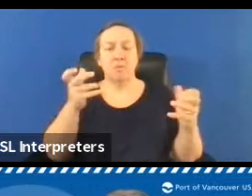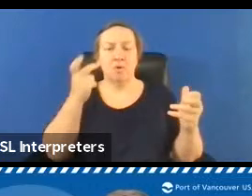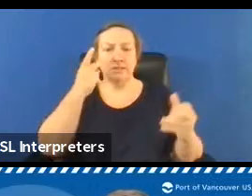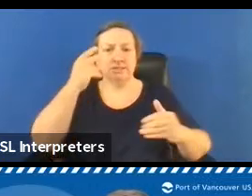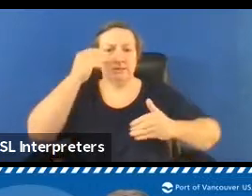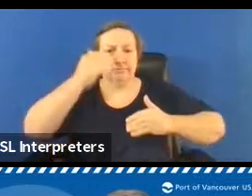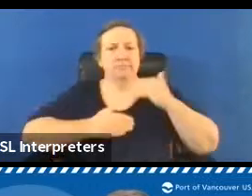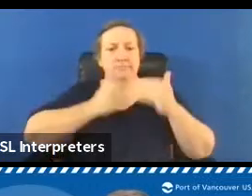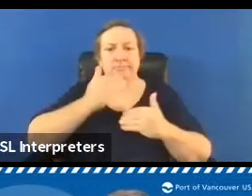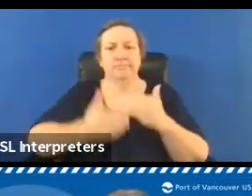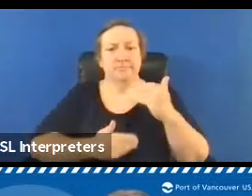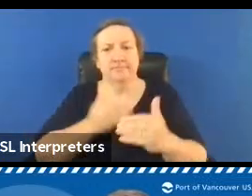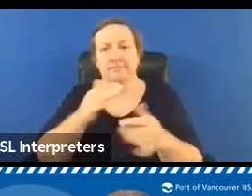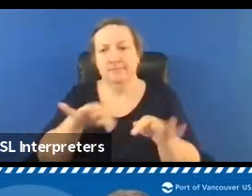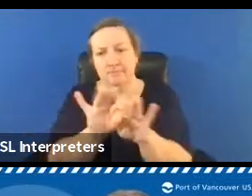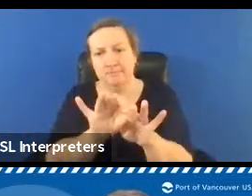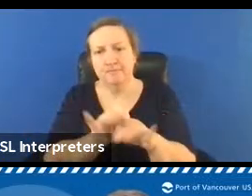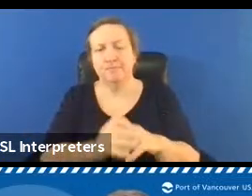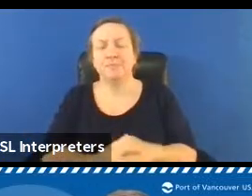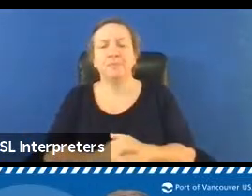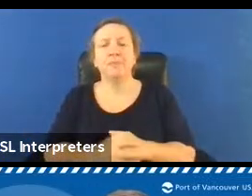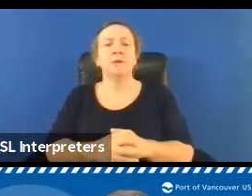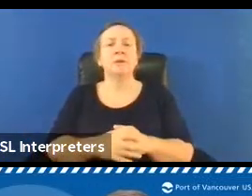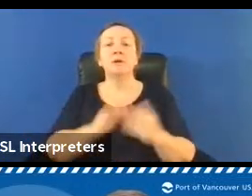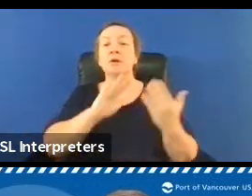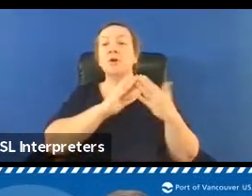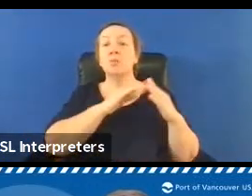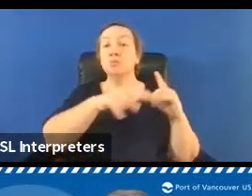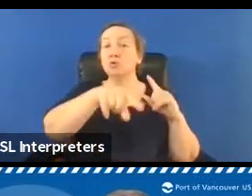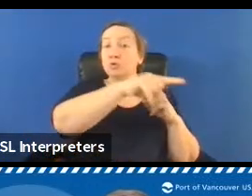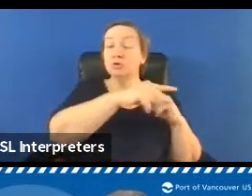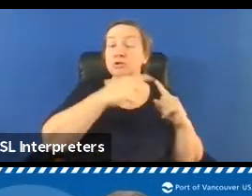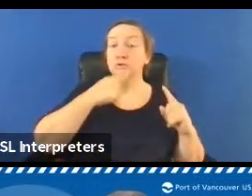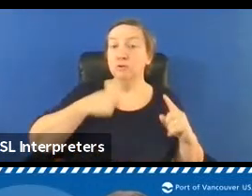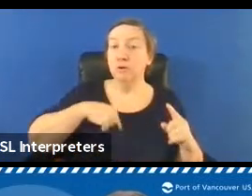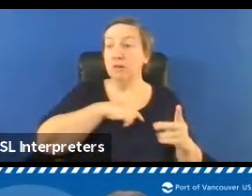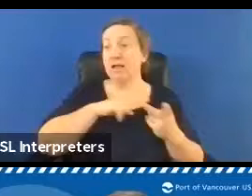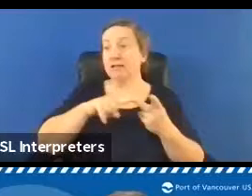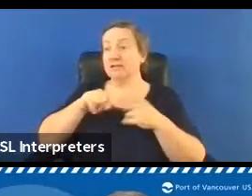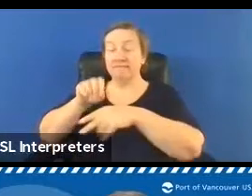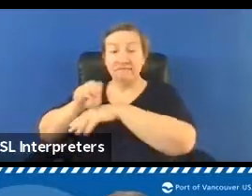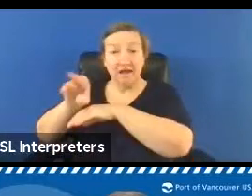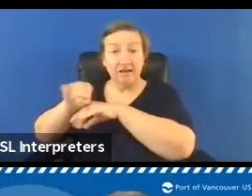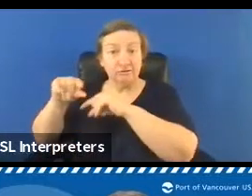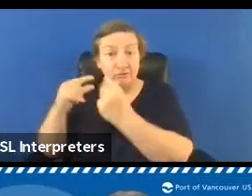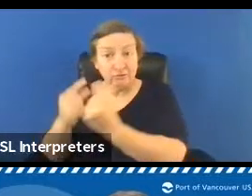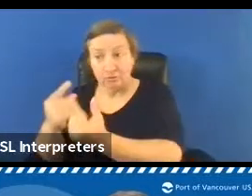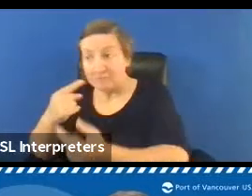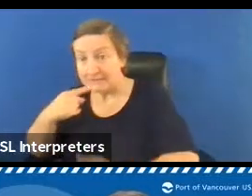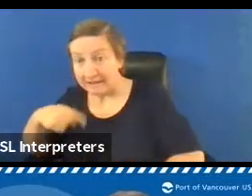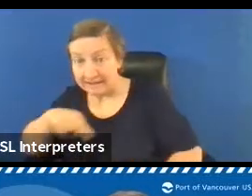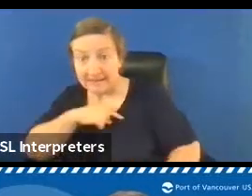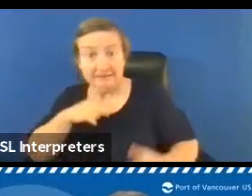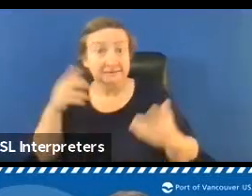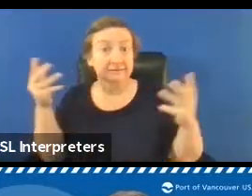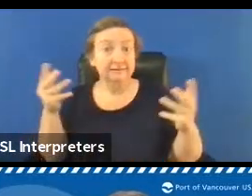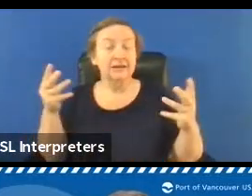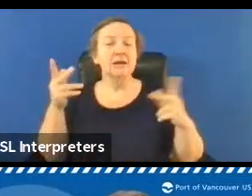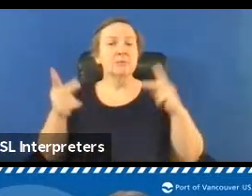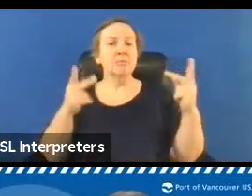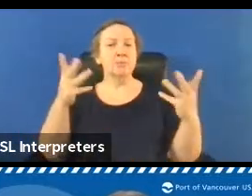to. And we've heard from the community, we've heard from our advisory groups that folks want to get to